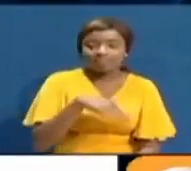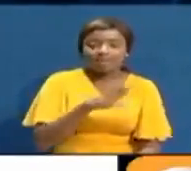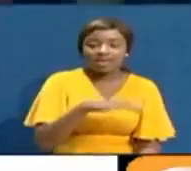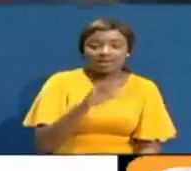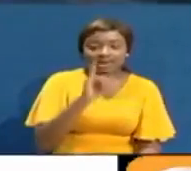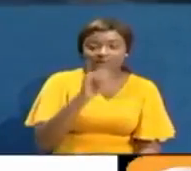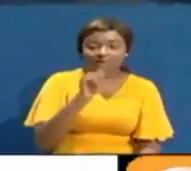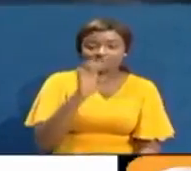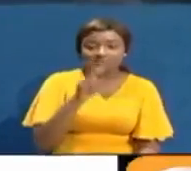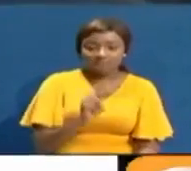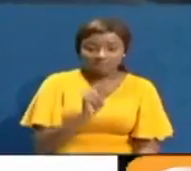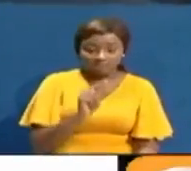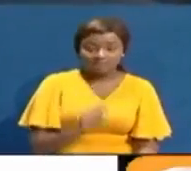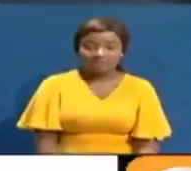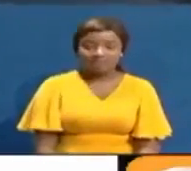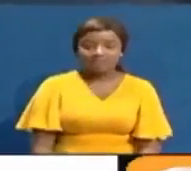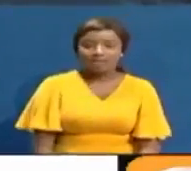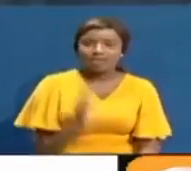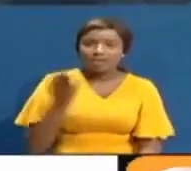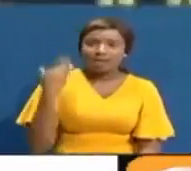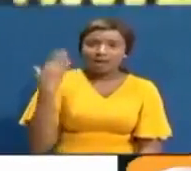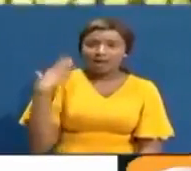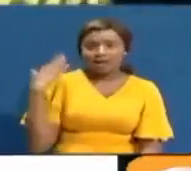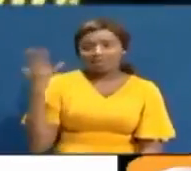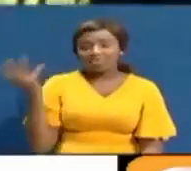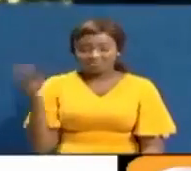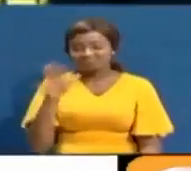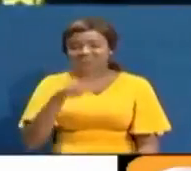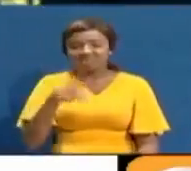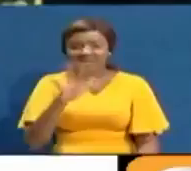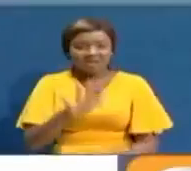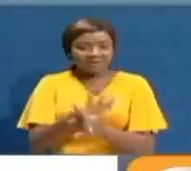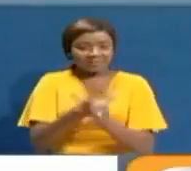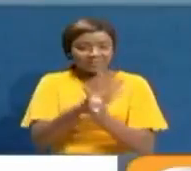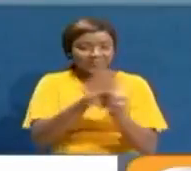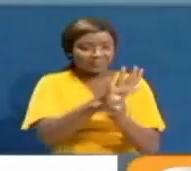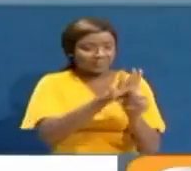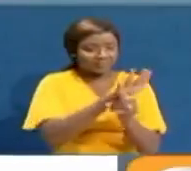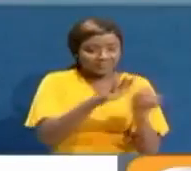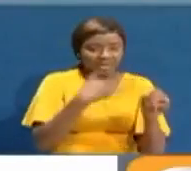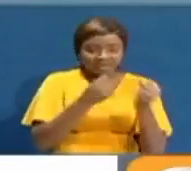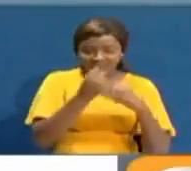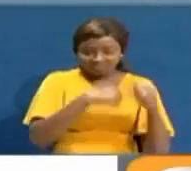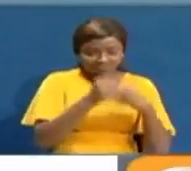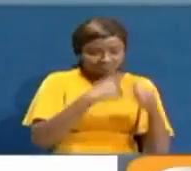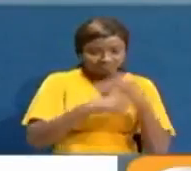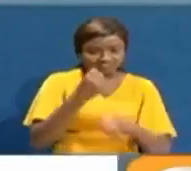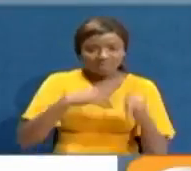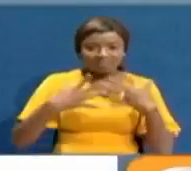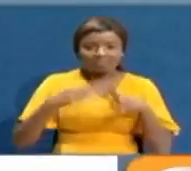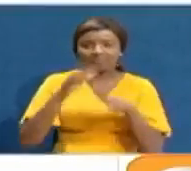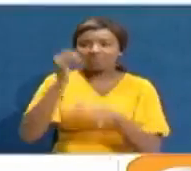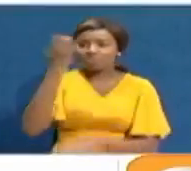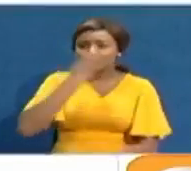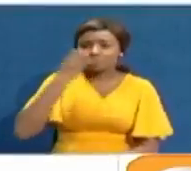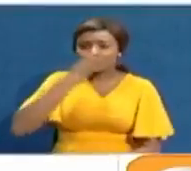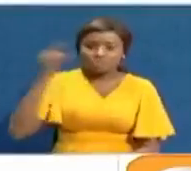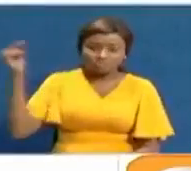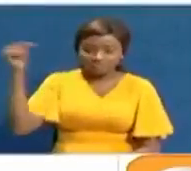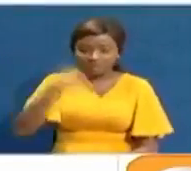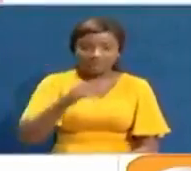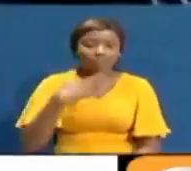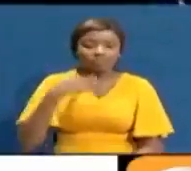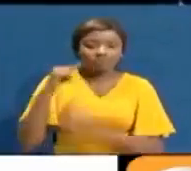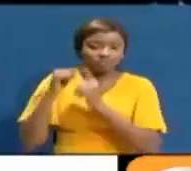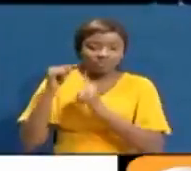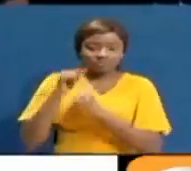County. In previous times, the area will be a buzz of activity with experienced paragliders from Europe keen to partake in